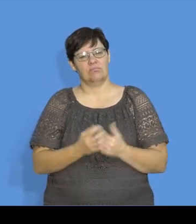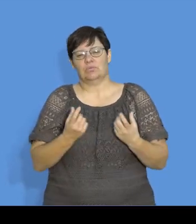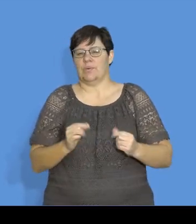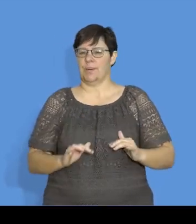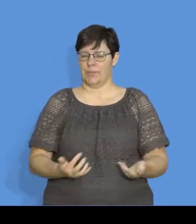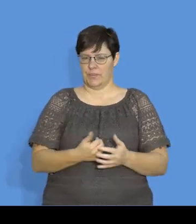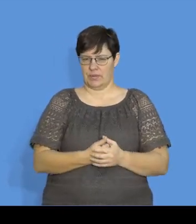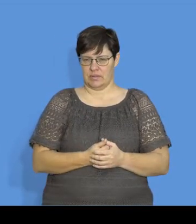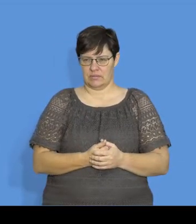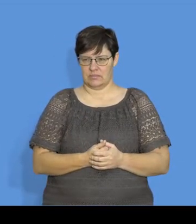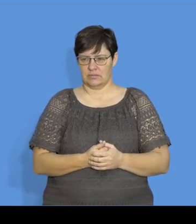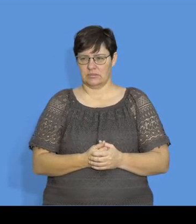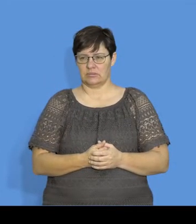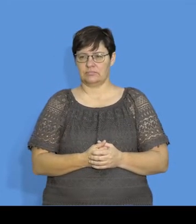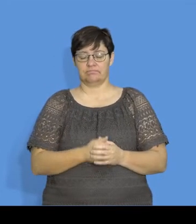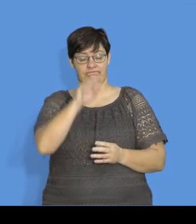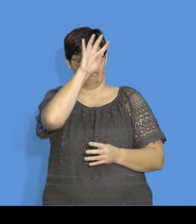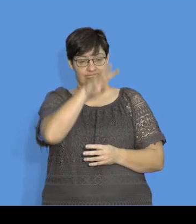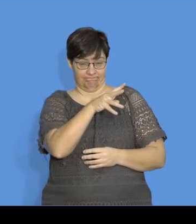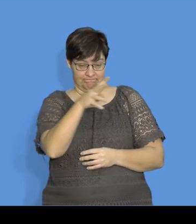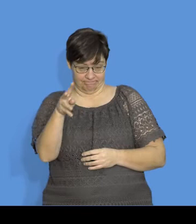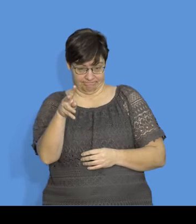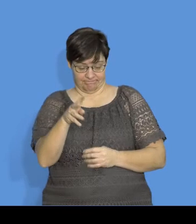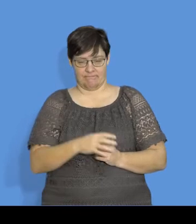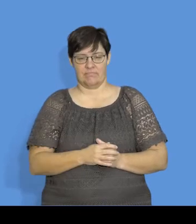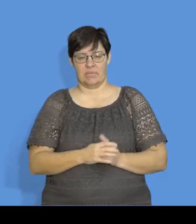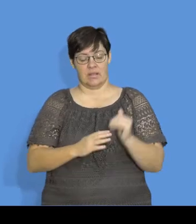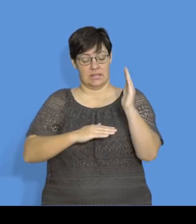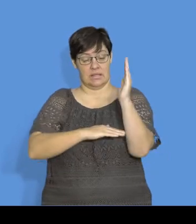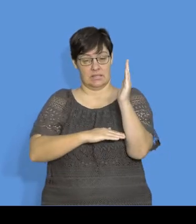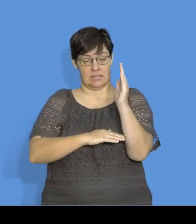that. So there's a scatter plot. So here I have